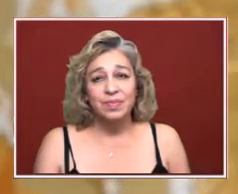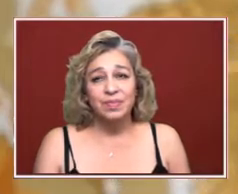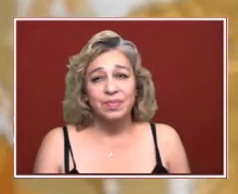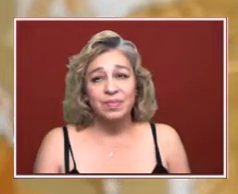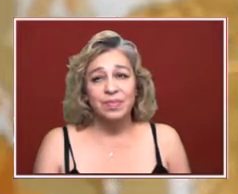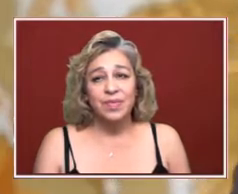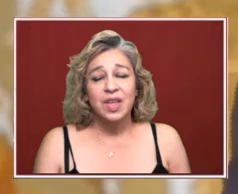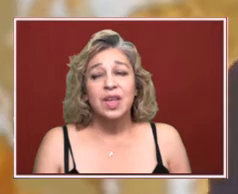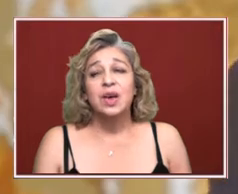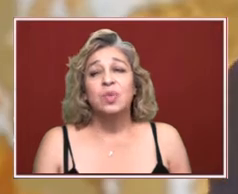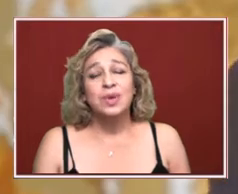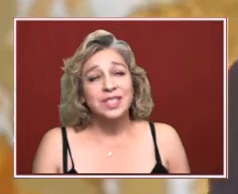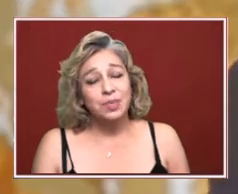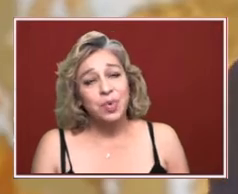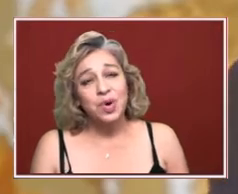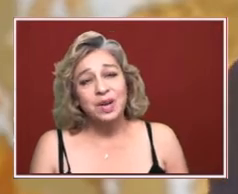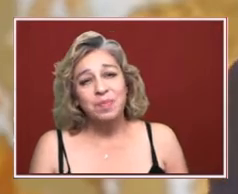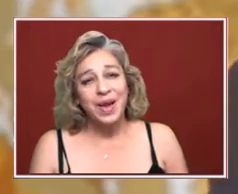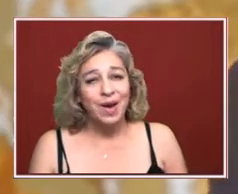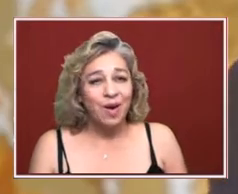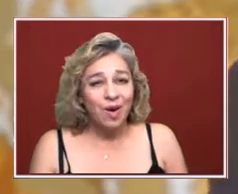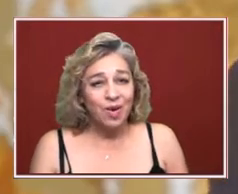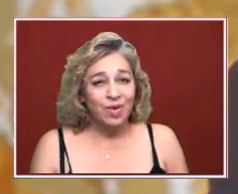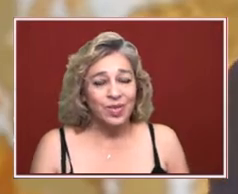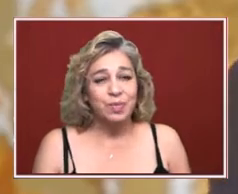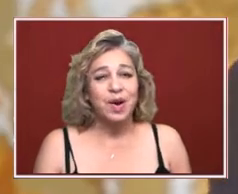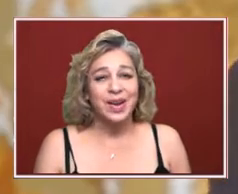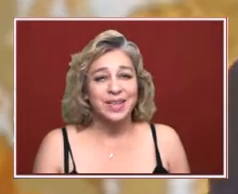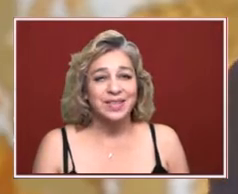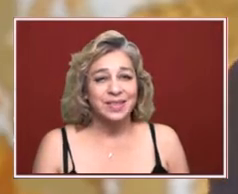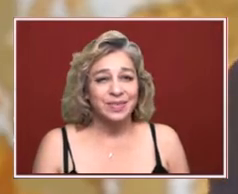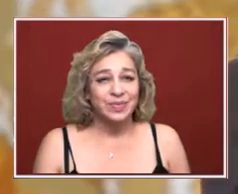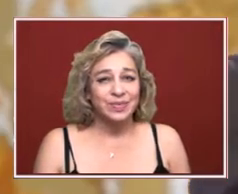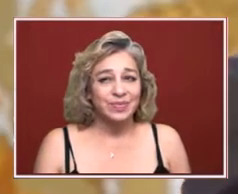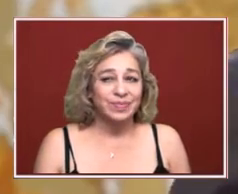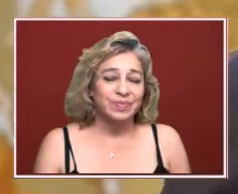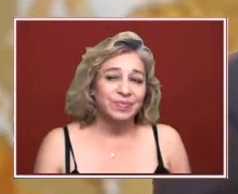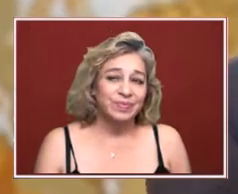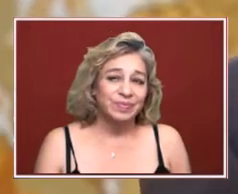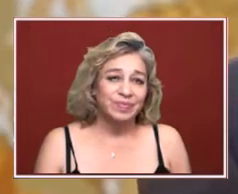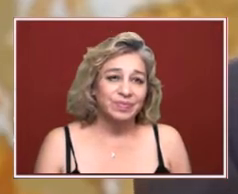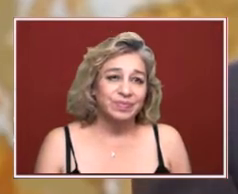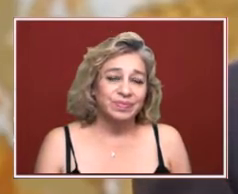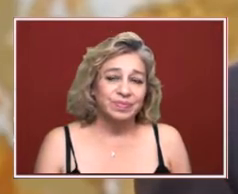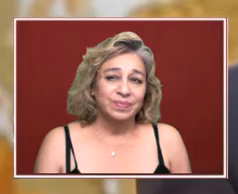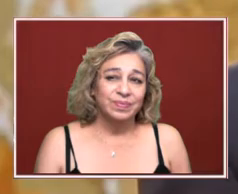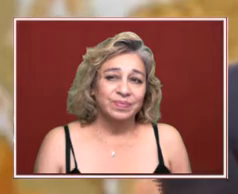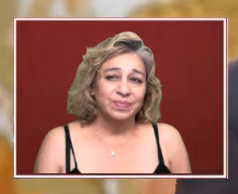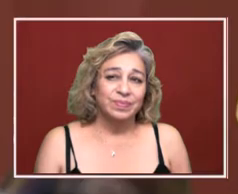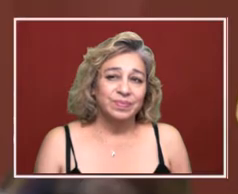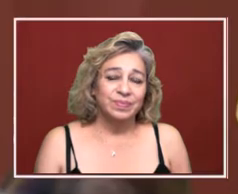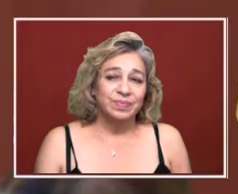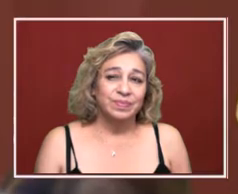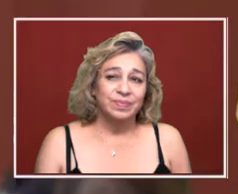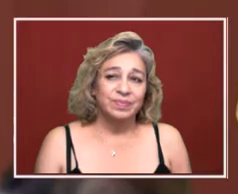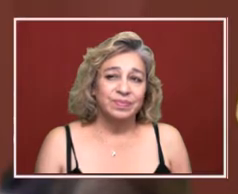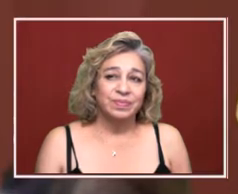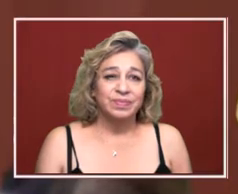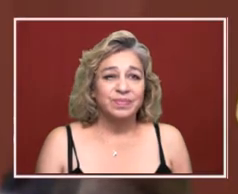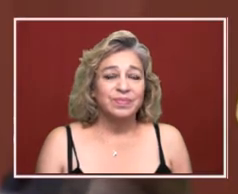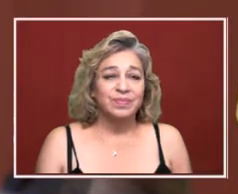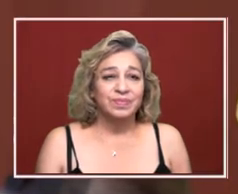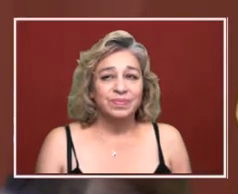los partidos. Was supported by all the parties. El que se